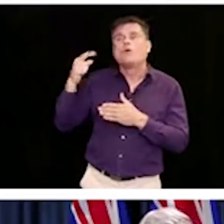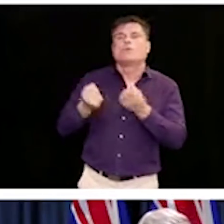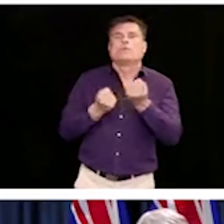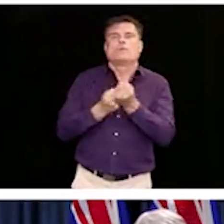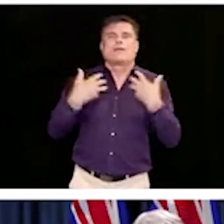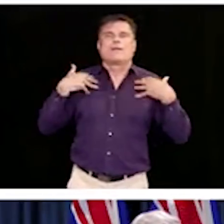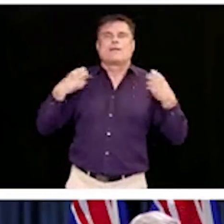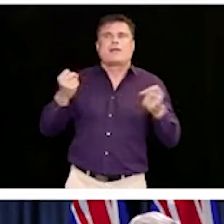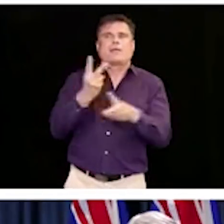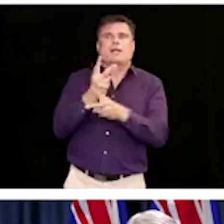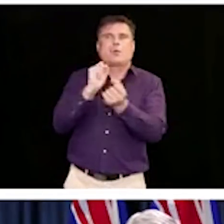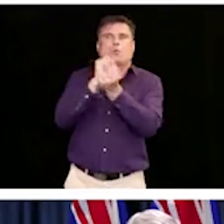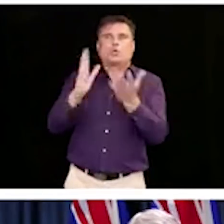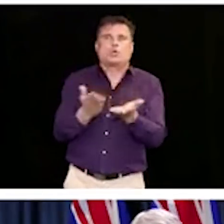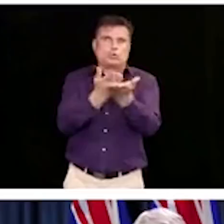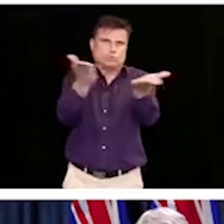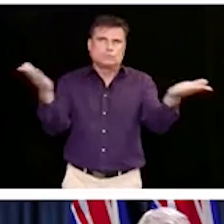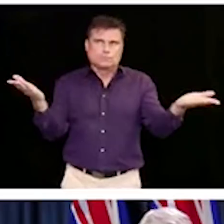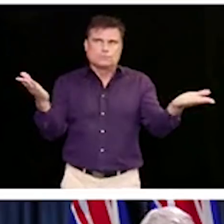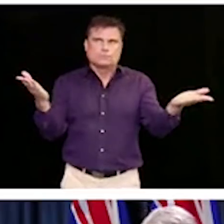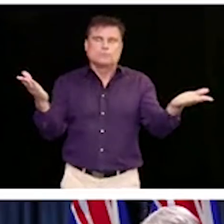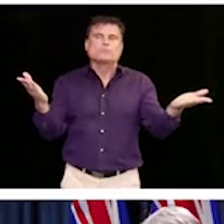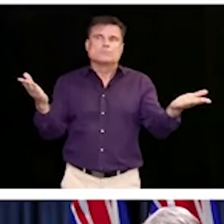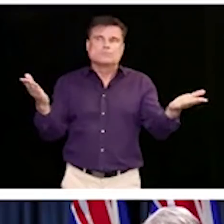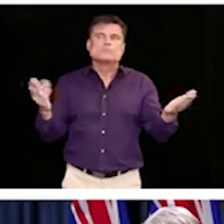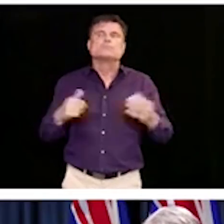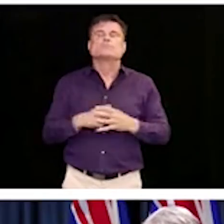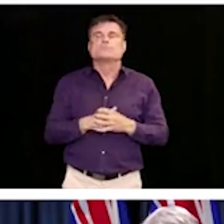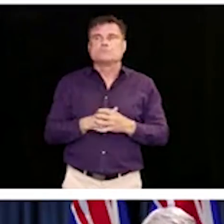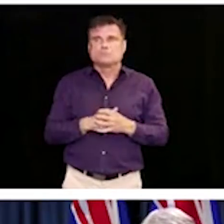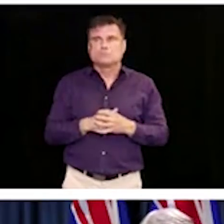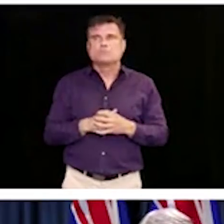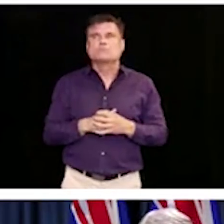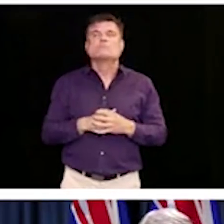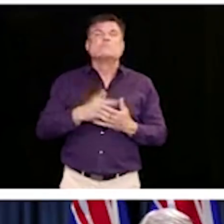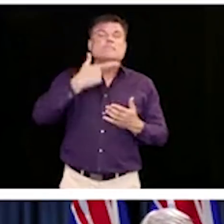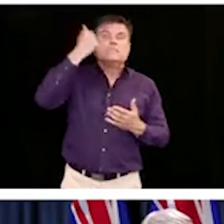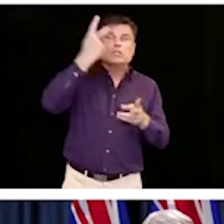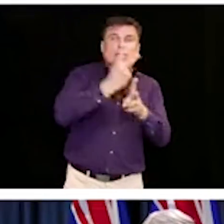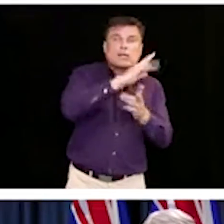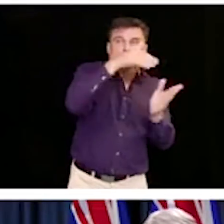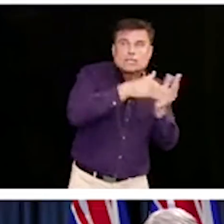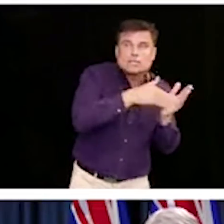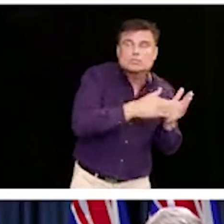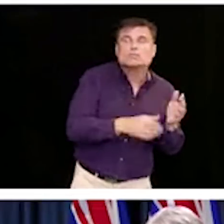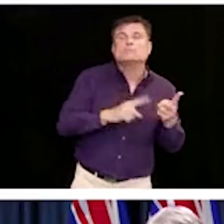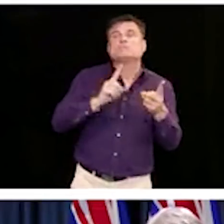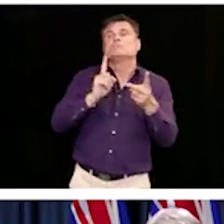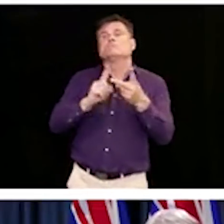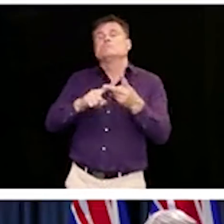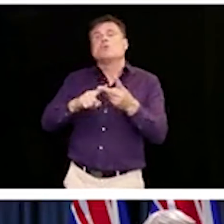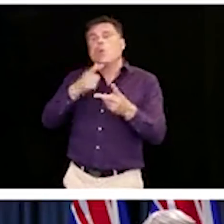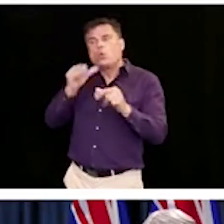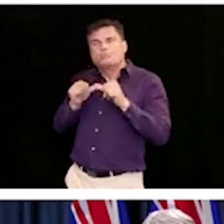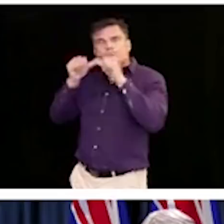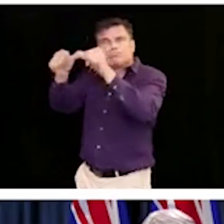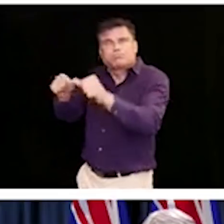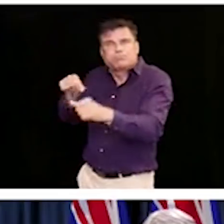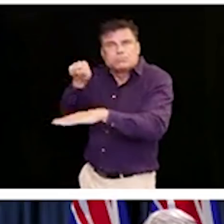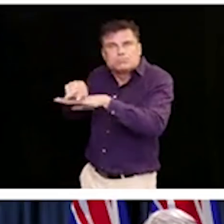$5 billion. That includes everything from community and long-term care responses, lab testing,